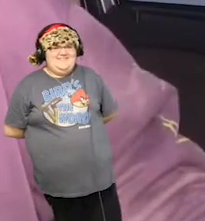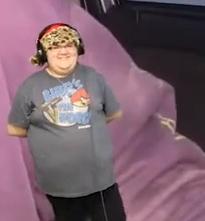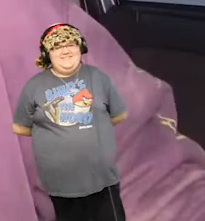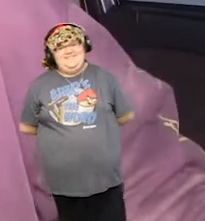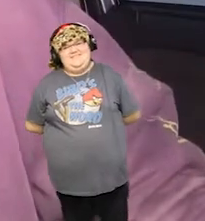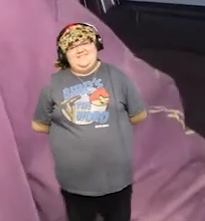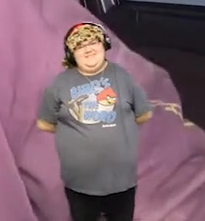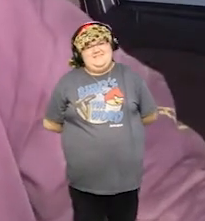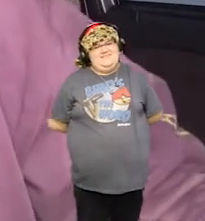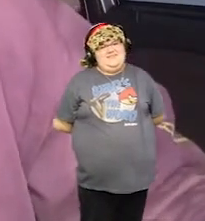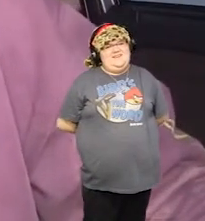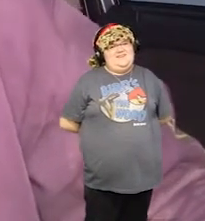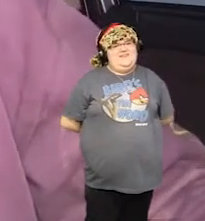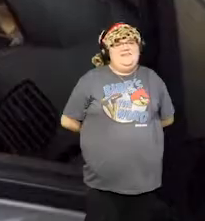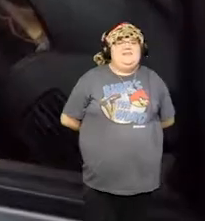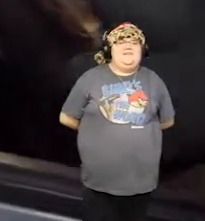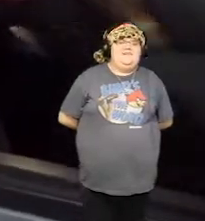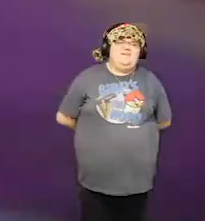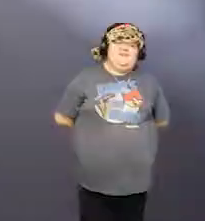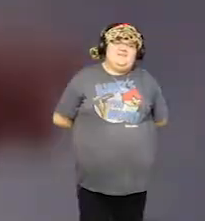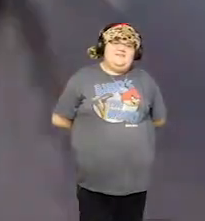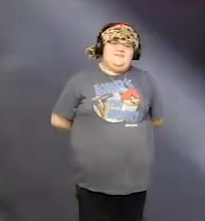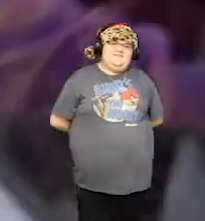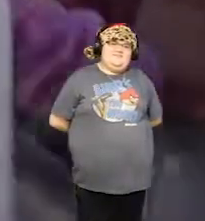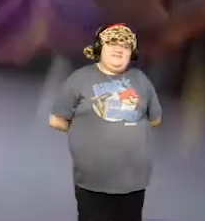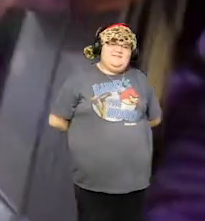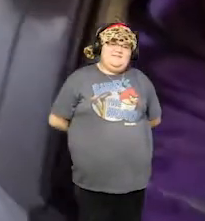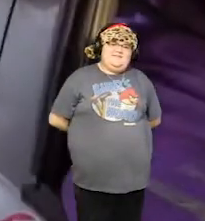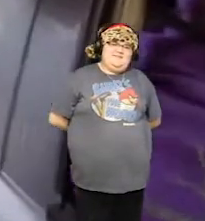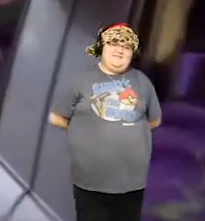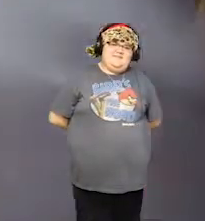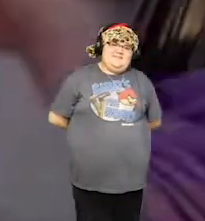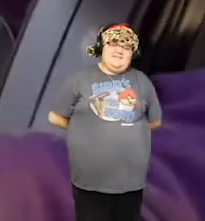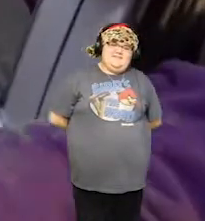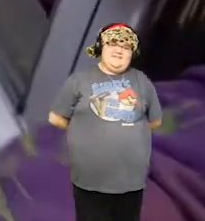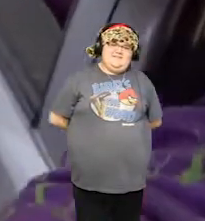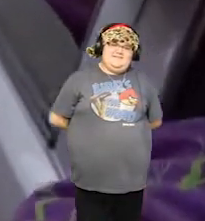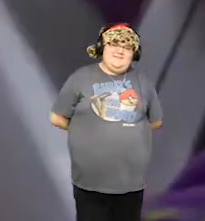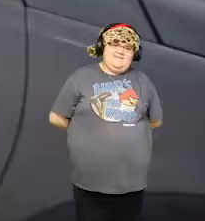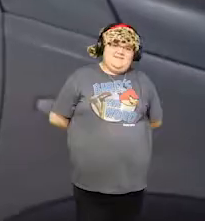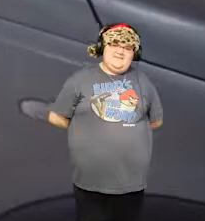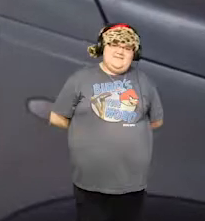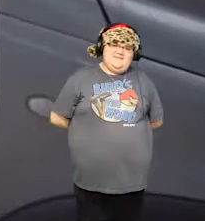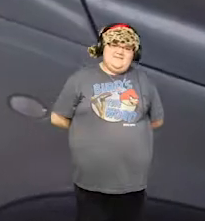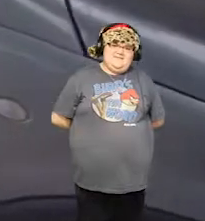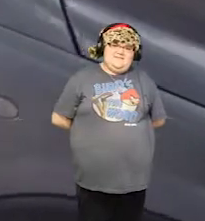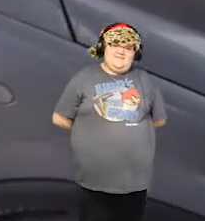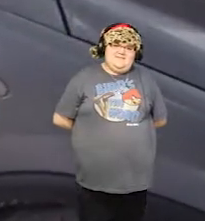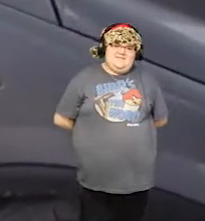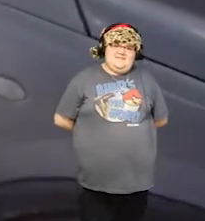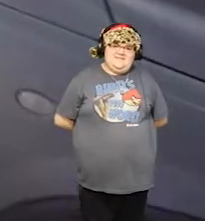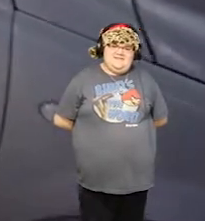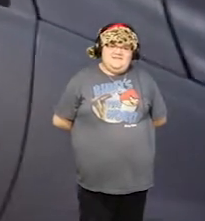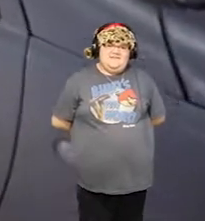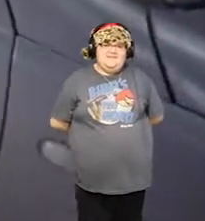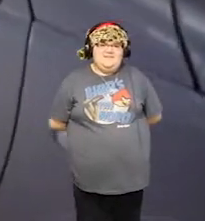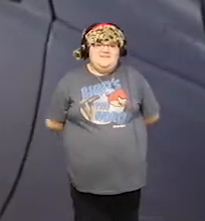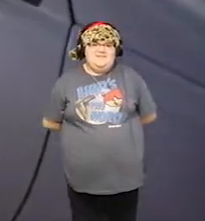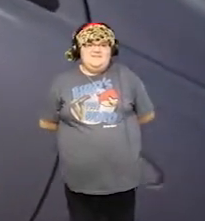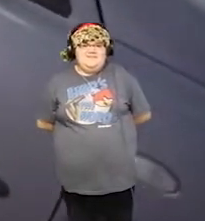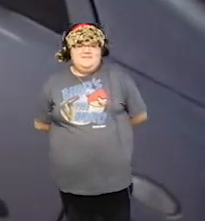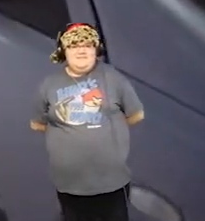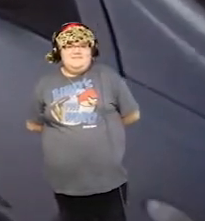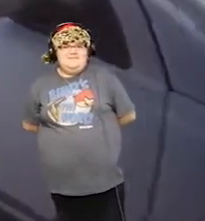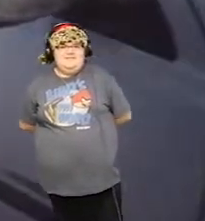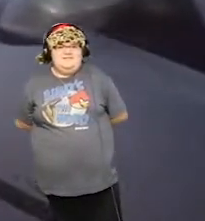Okay. I don't care. I really don't care. Get everything on the list in under 3 minutes. In order, don't get too much